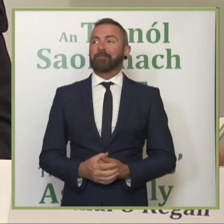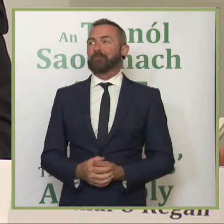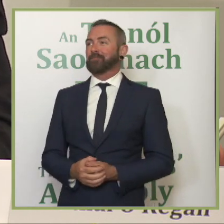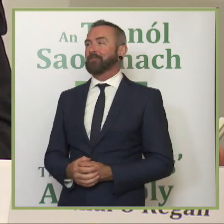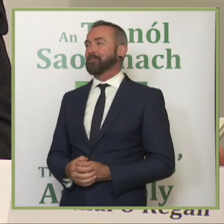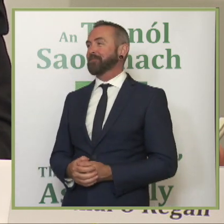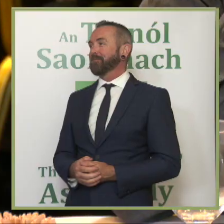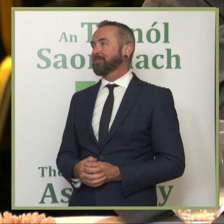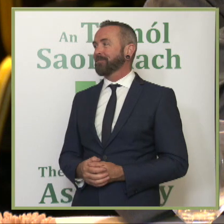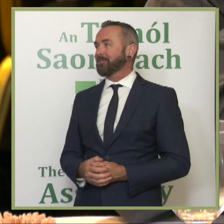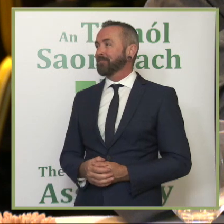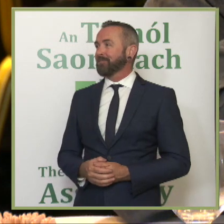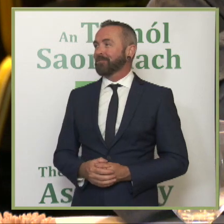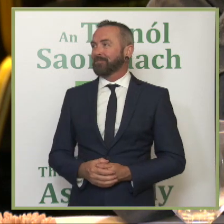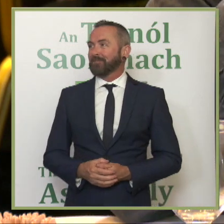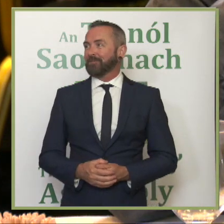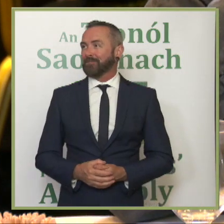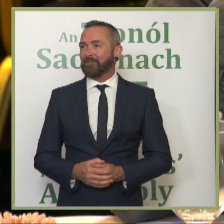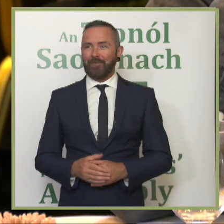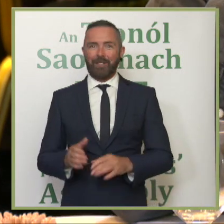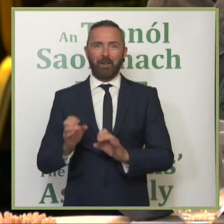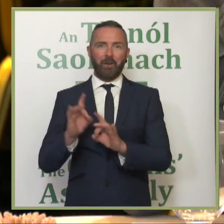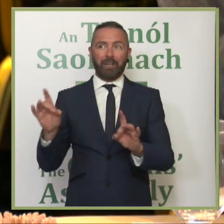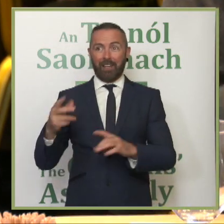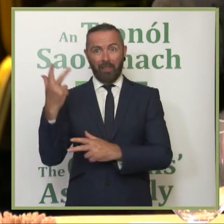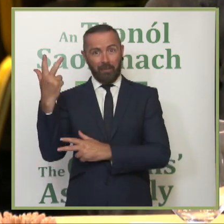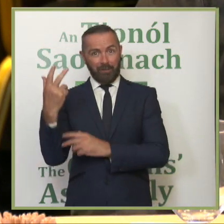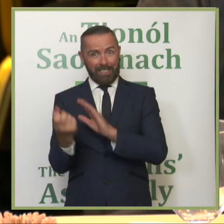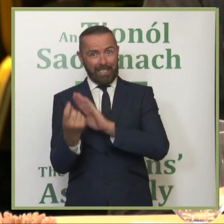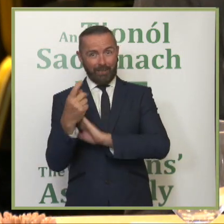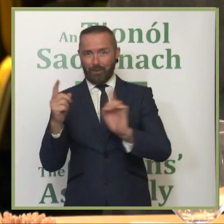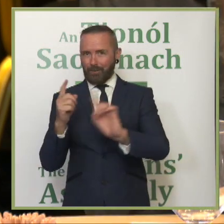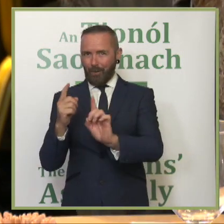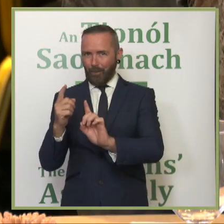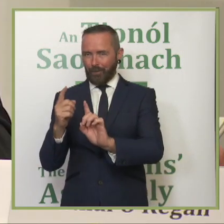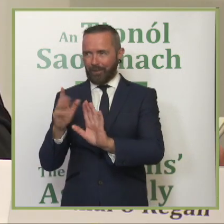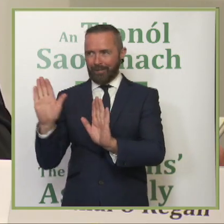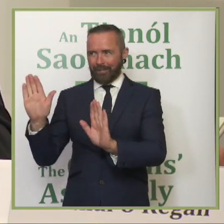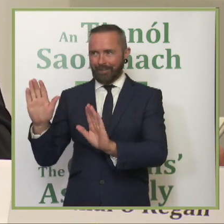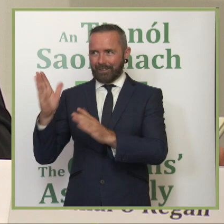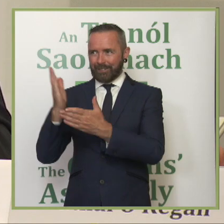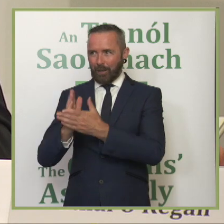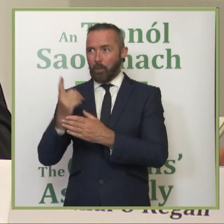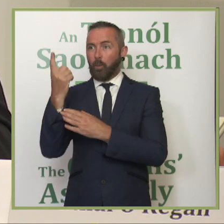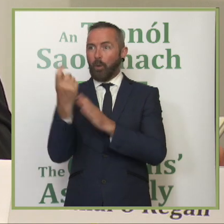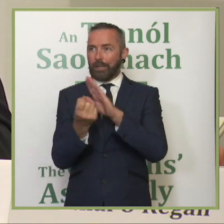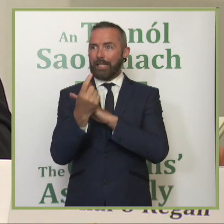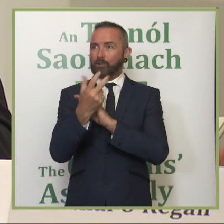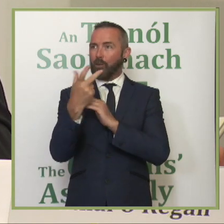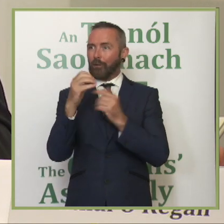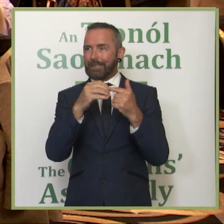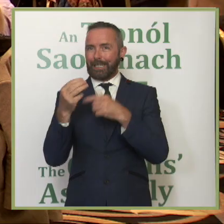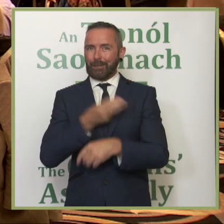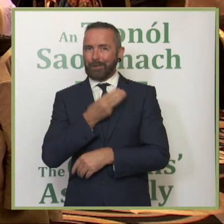Thank you. Let that not be any encouragement for any table think they can get 3 issues in, including animals. Okay, table 3,